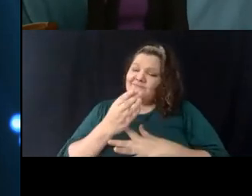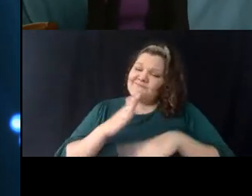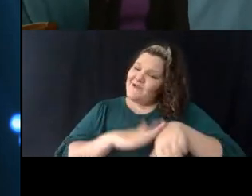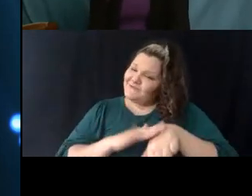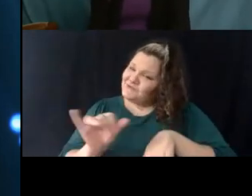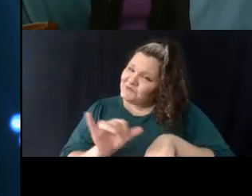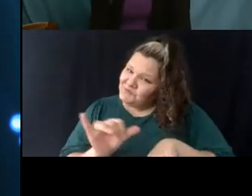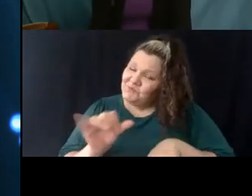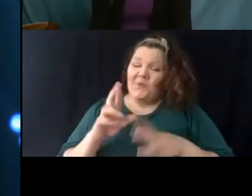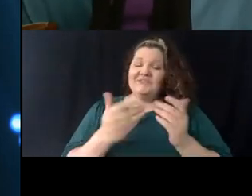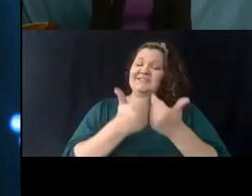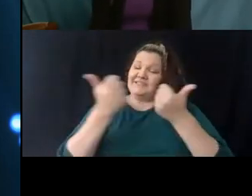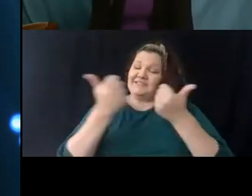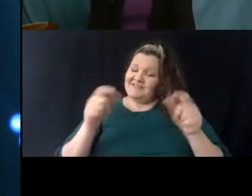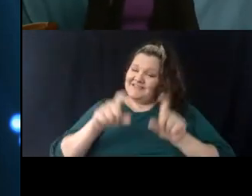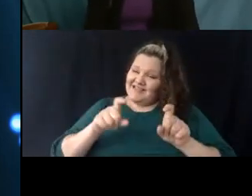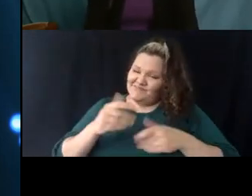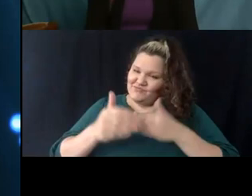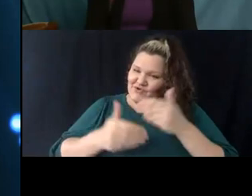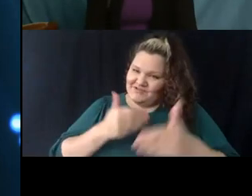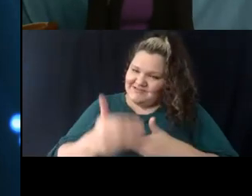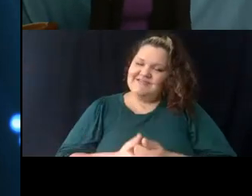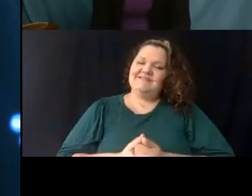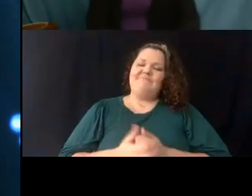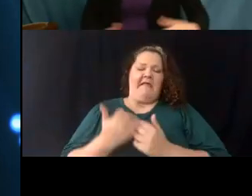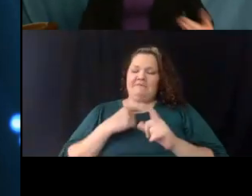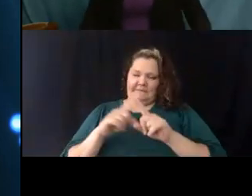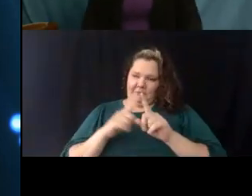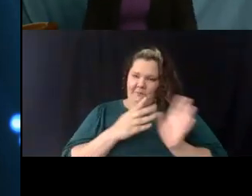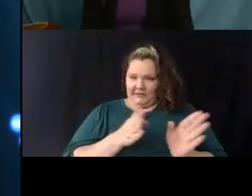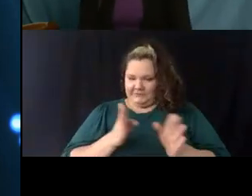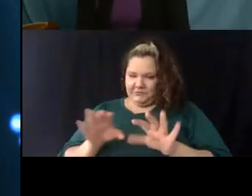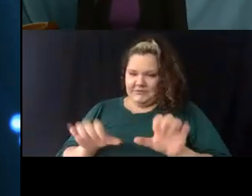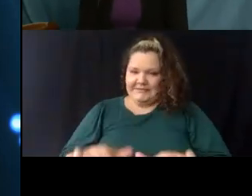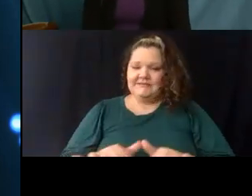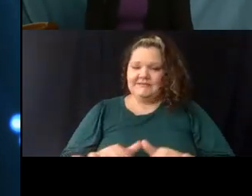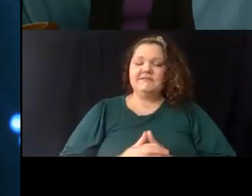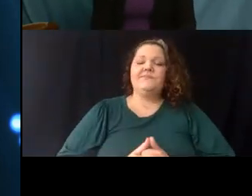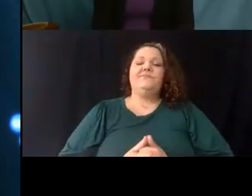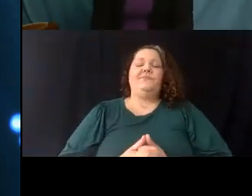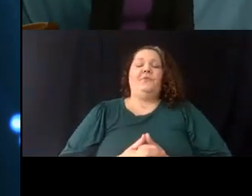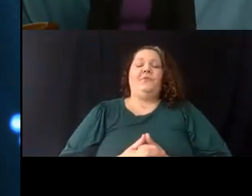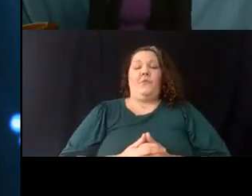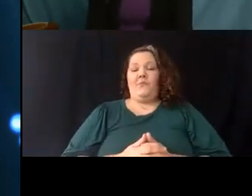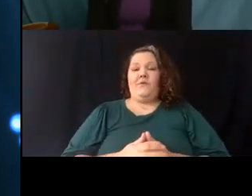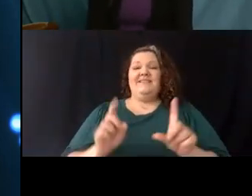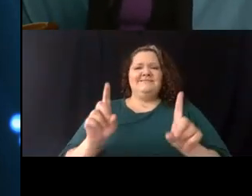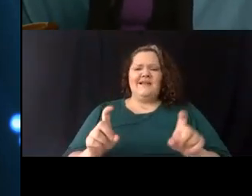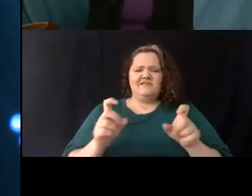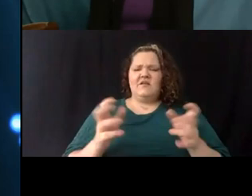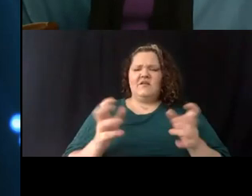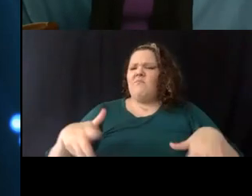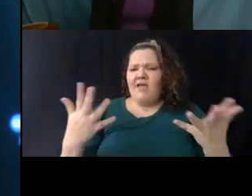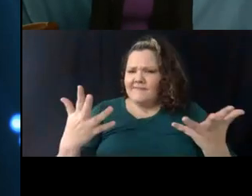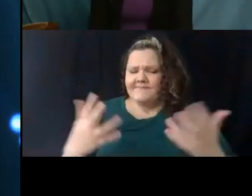which is similar to what I'd said, how consultation doesn't necessarily end. You could have it as a separate process with different people, or it could be the same people you were consulting